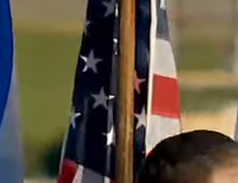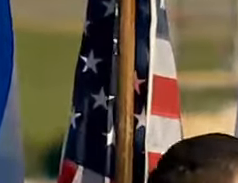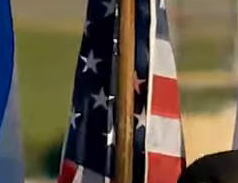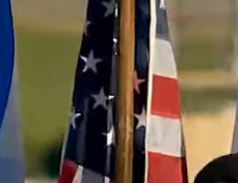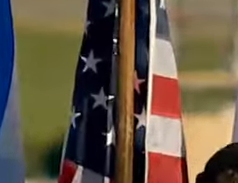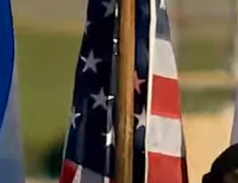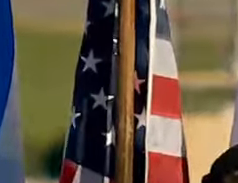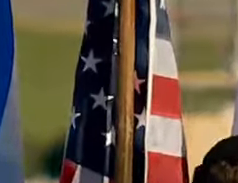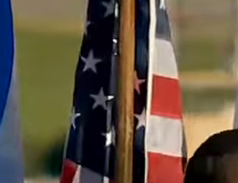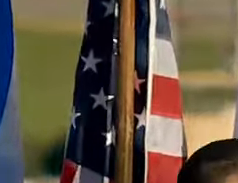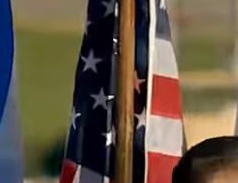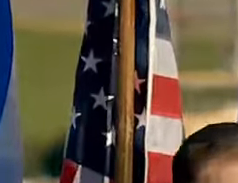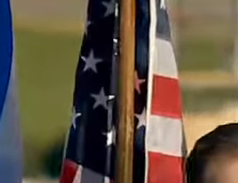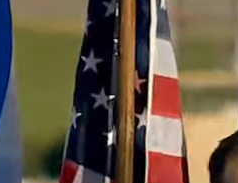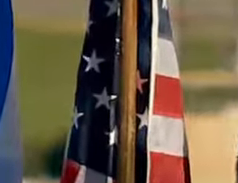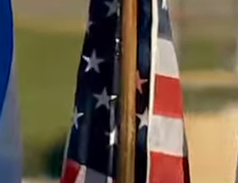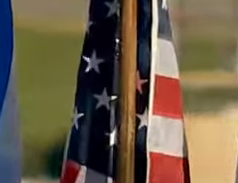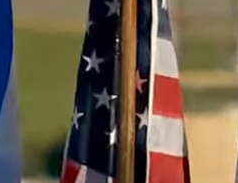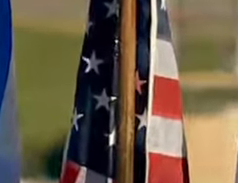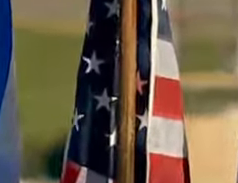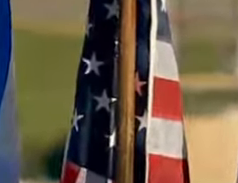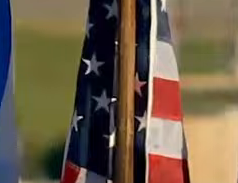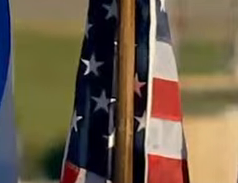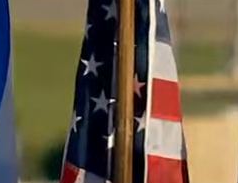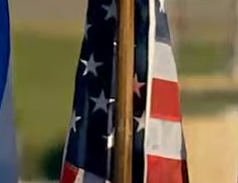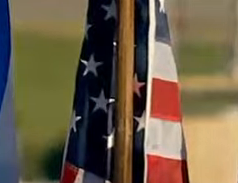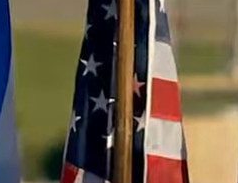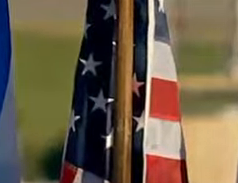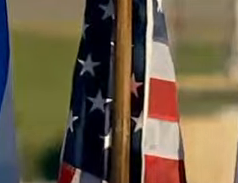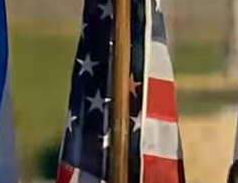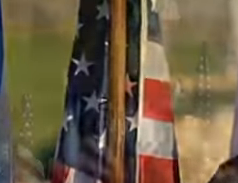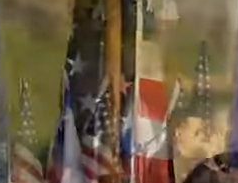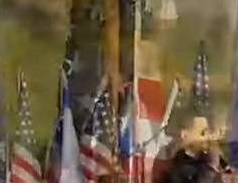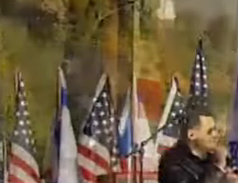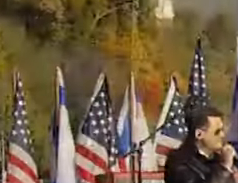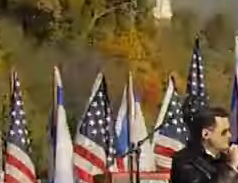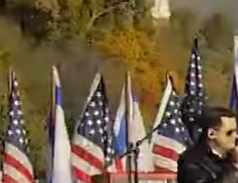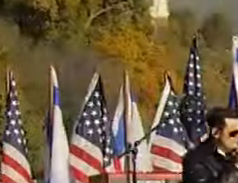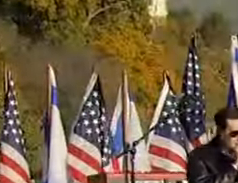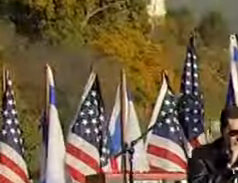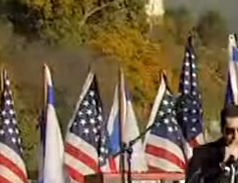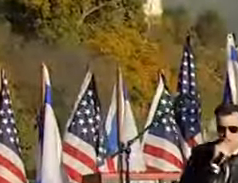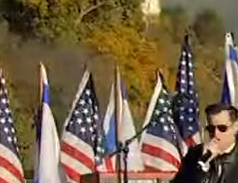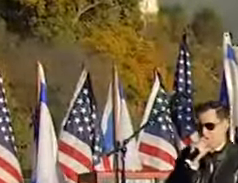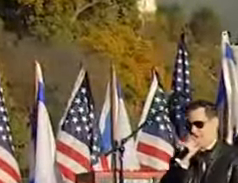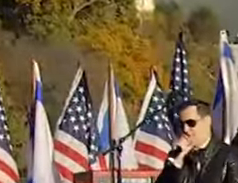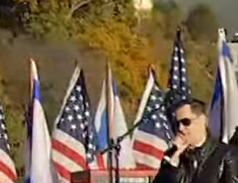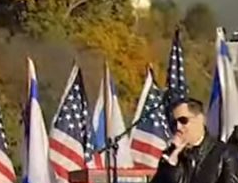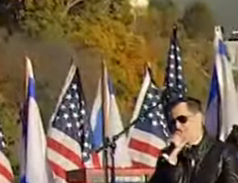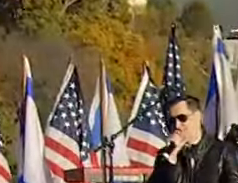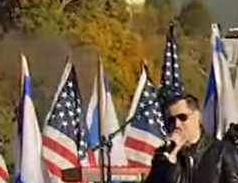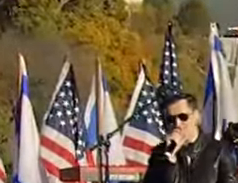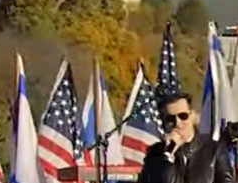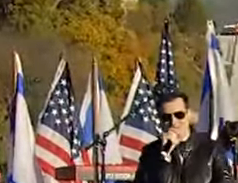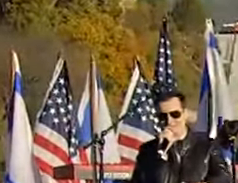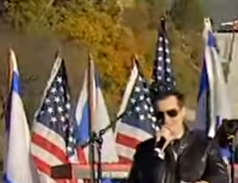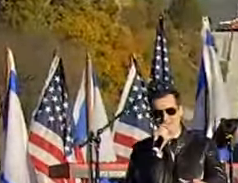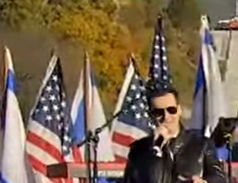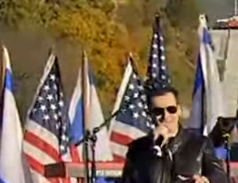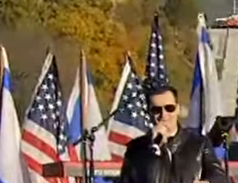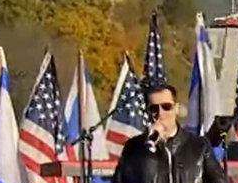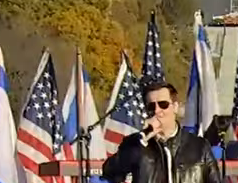tears I drown, but I never let it get me down. So when negativity